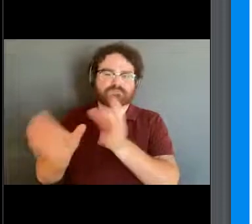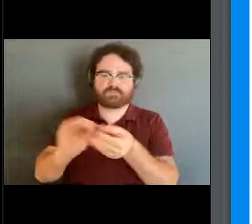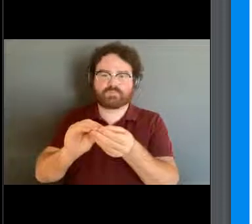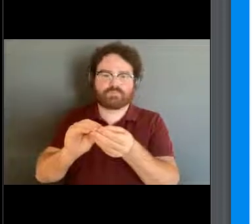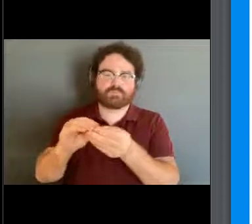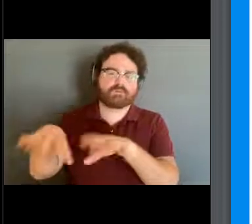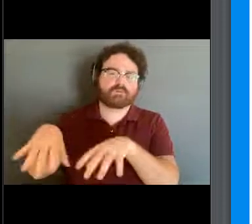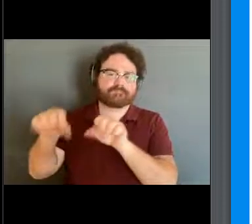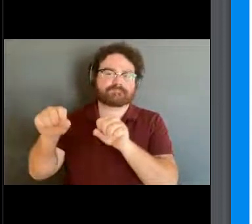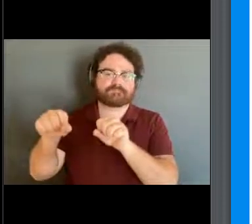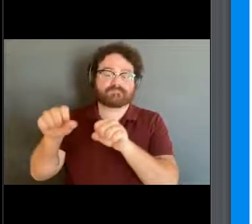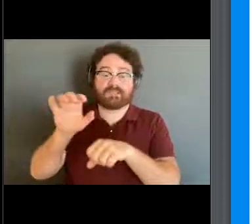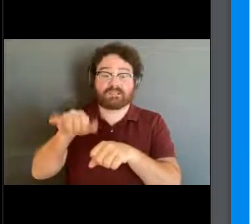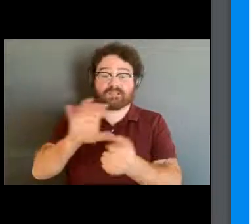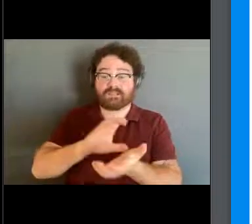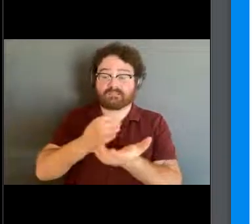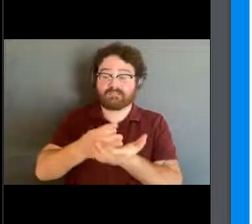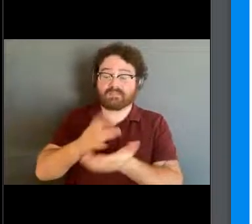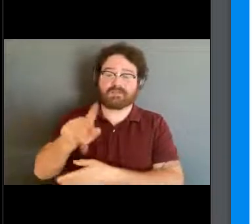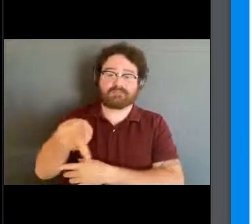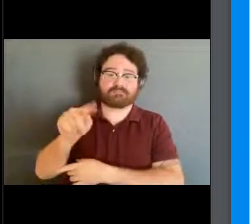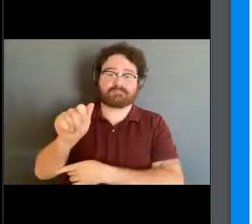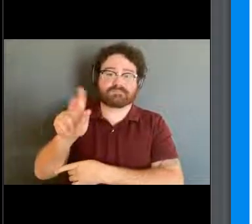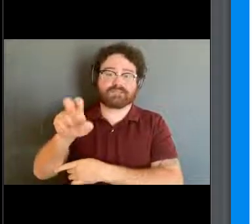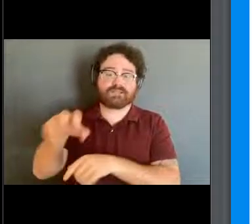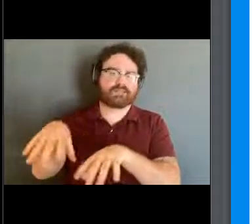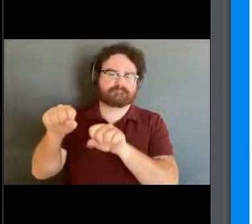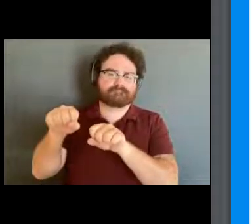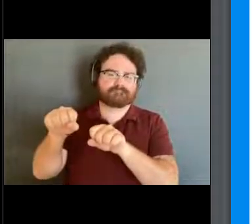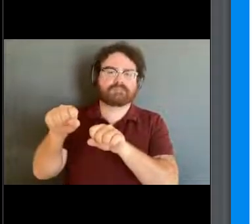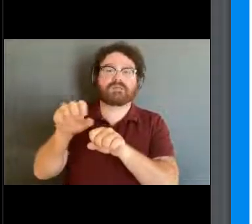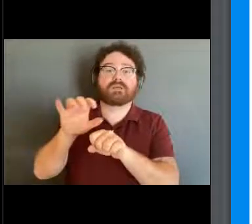uptake represents about a